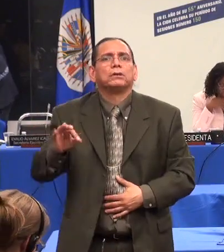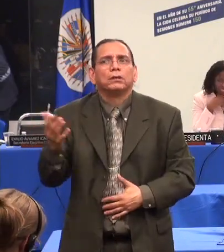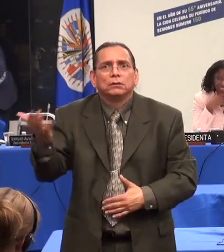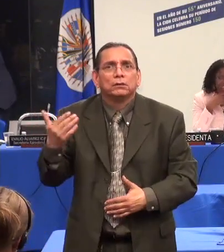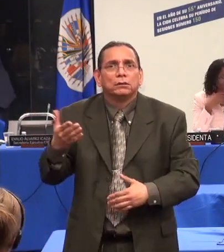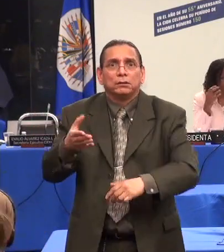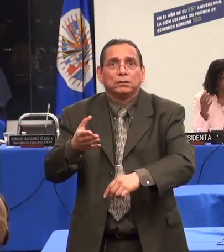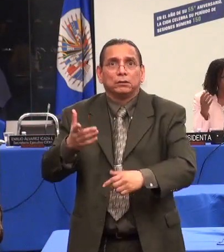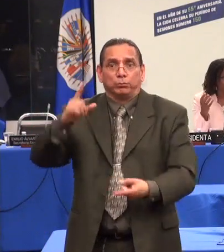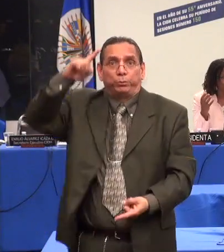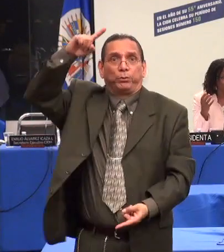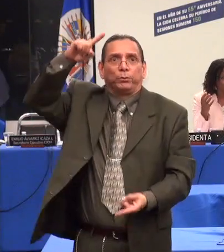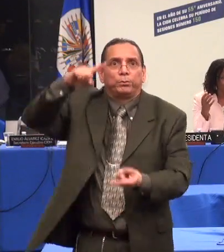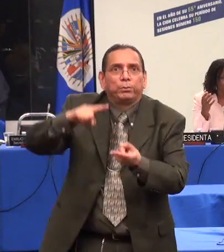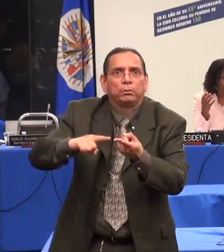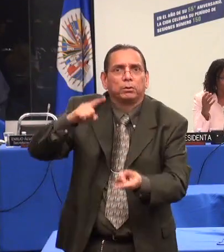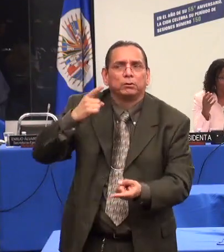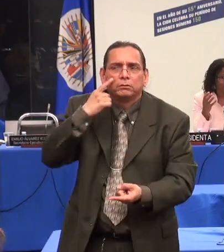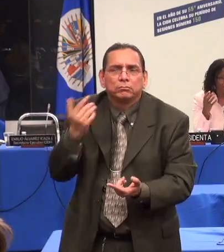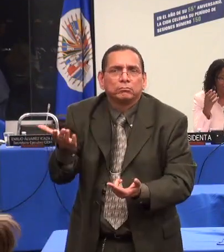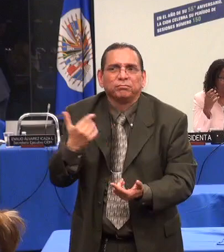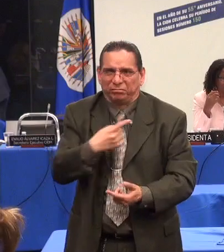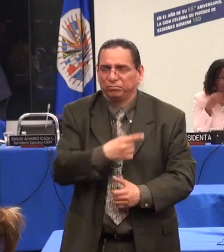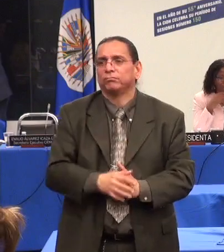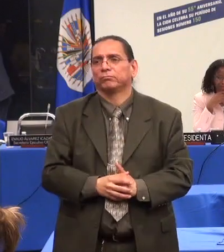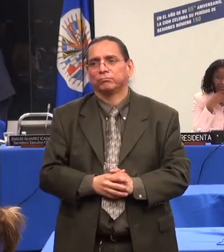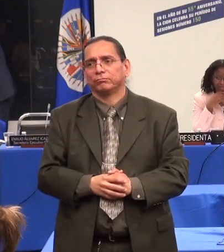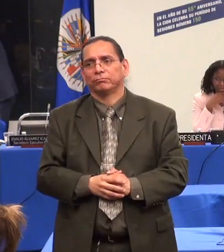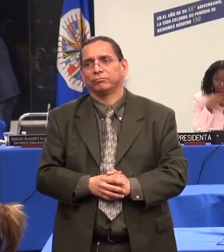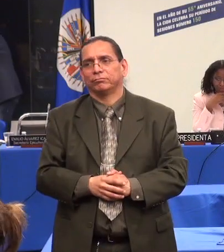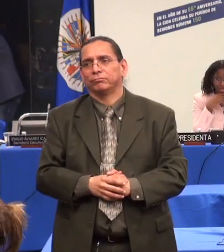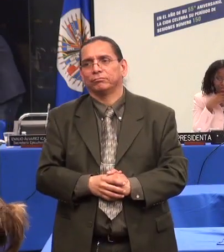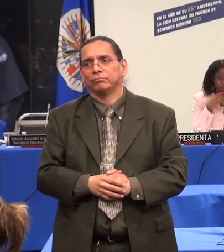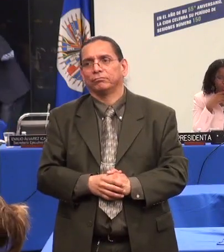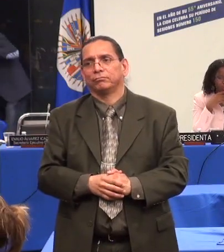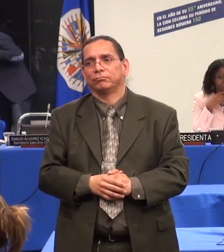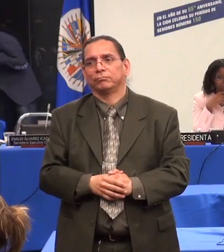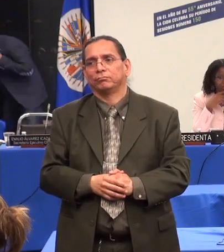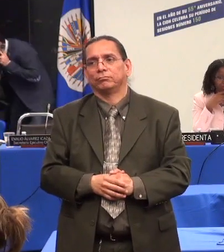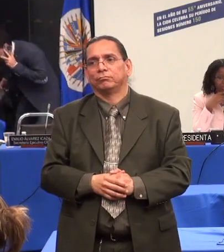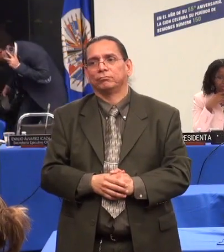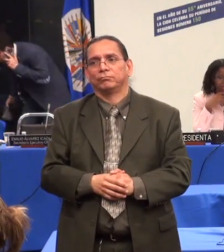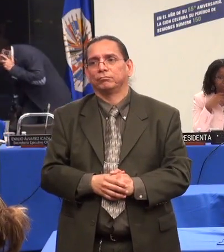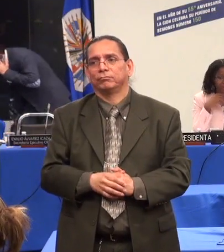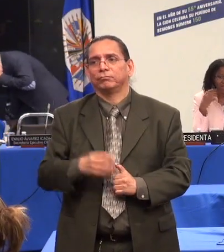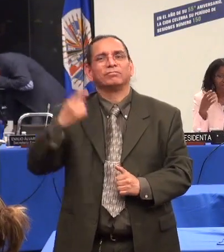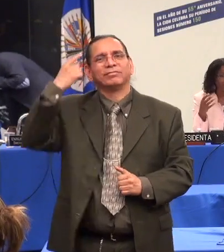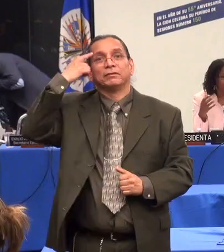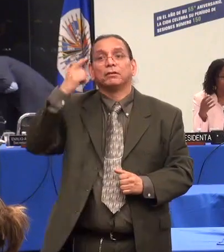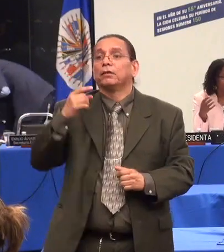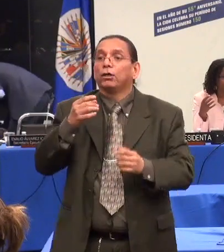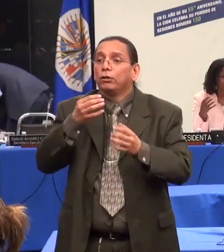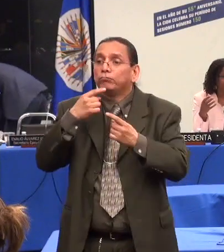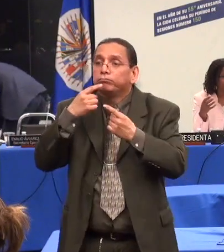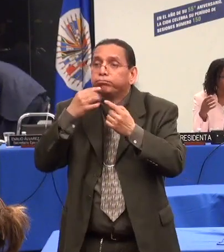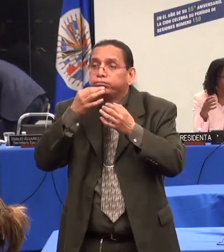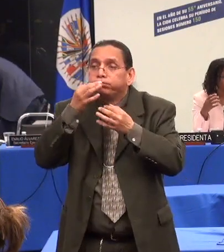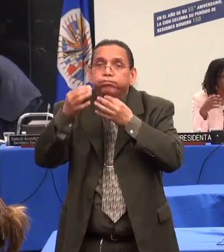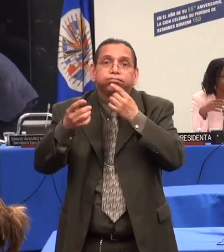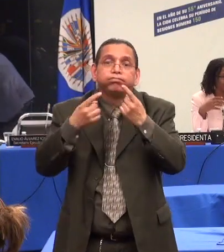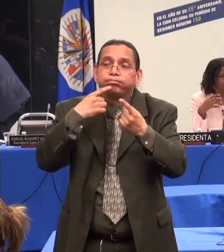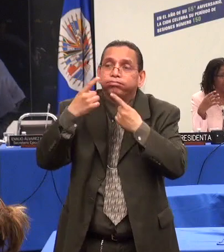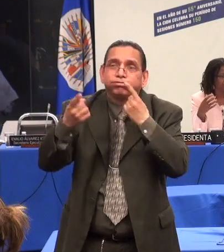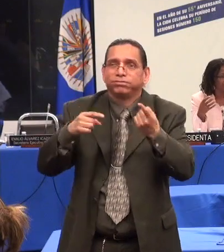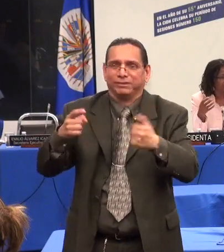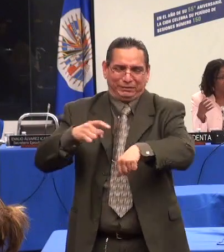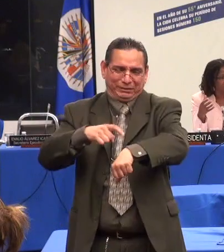about the interdiction procedures. I was keen to find out whether we hear there being exercised, but